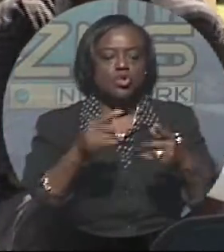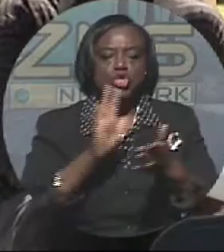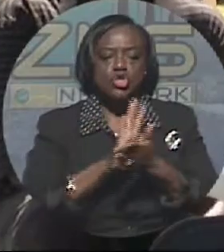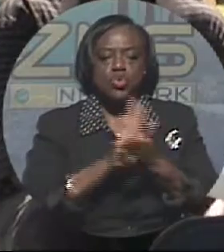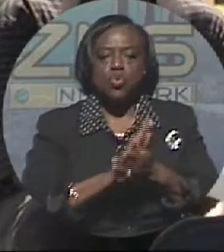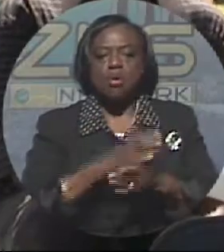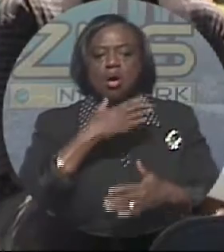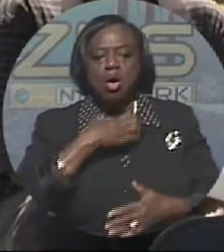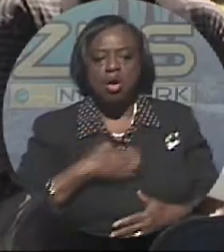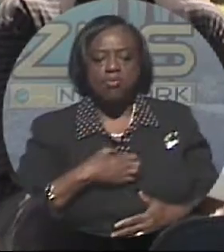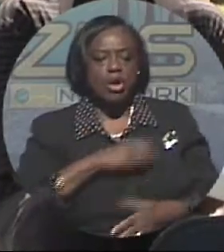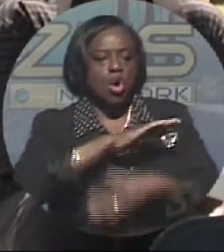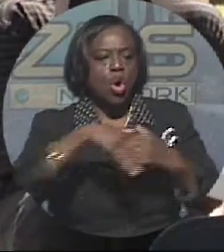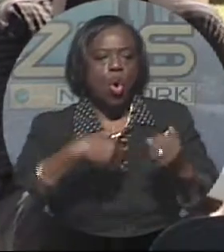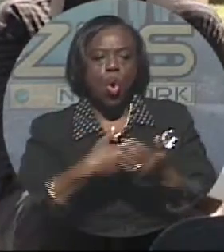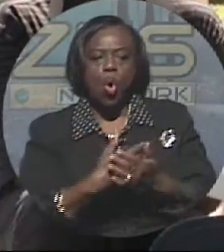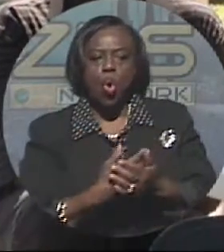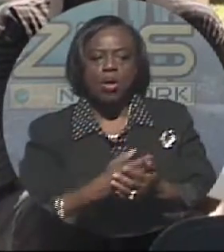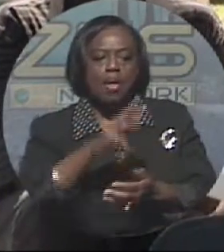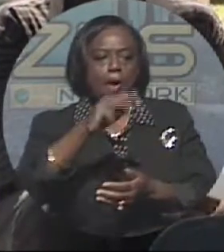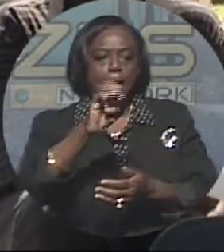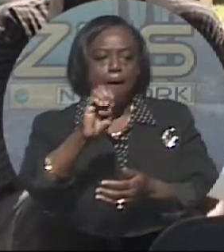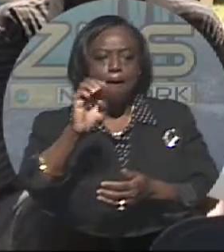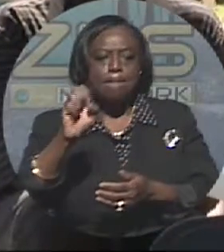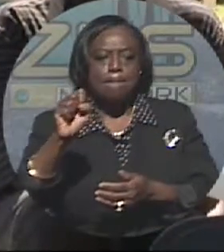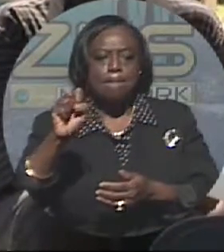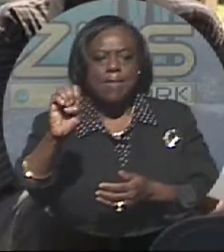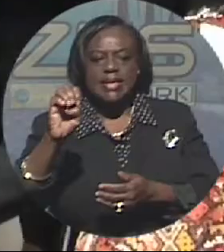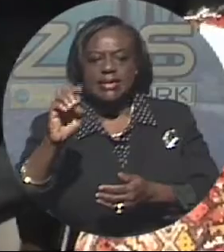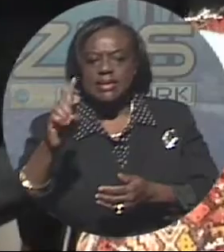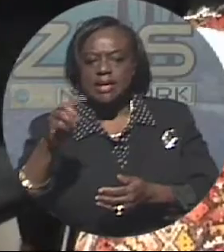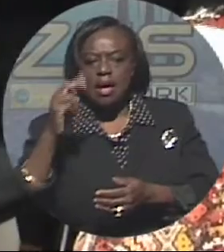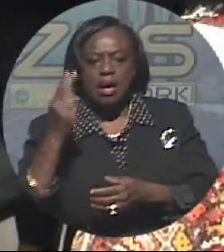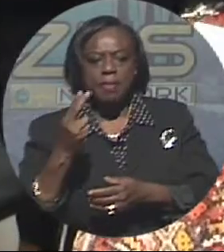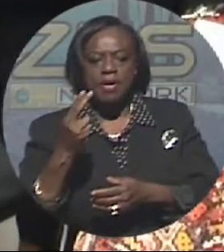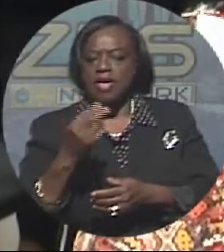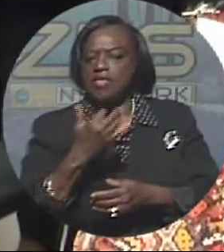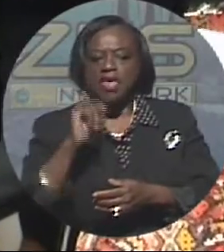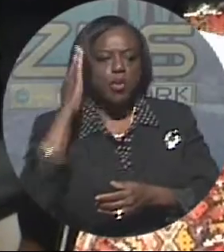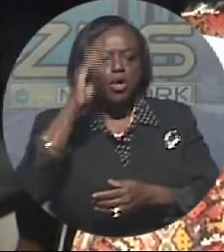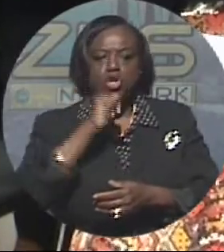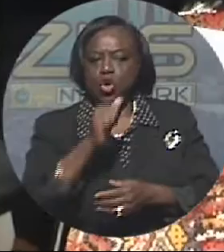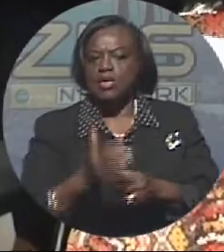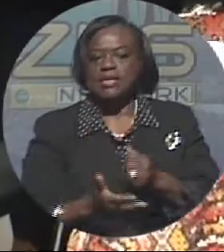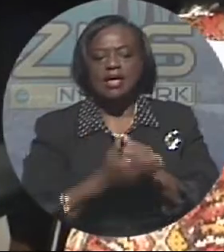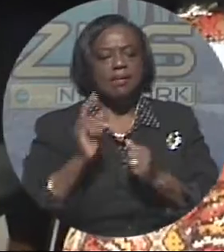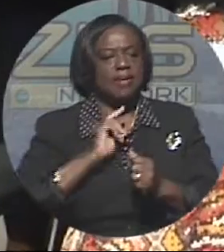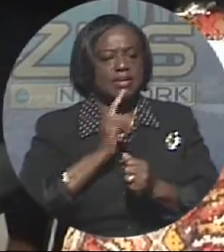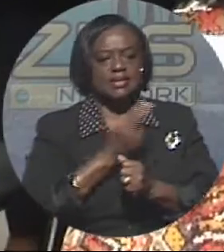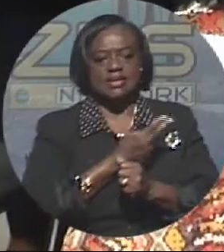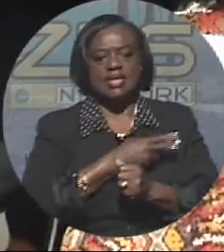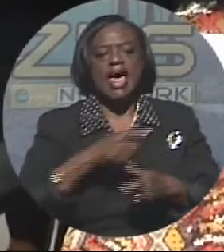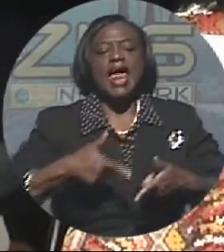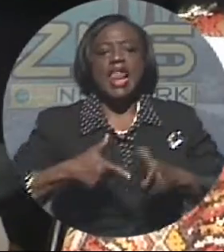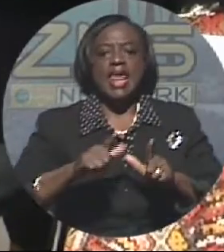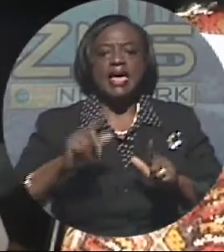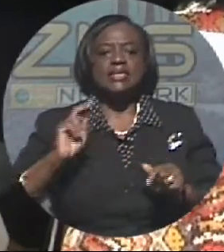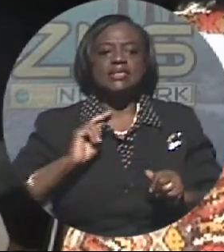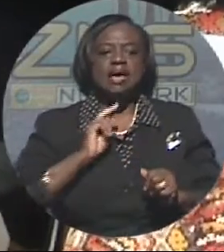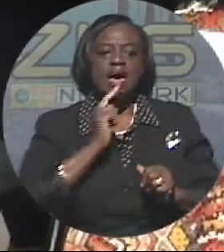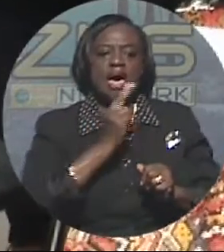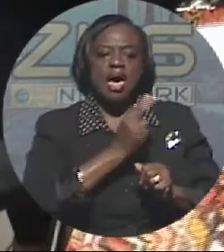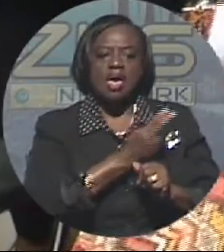of the environment is not conducive to learning, they're not going to help us. Let us aggressively